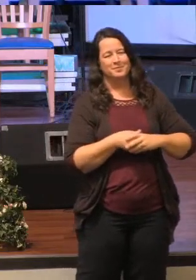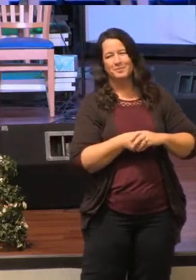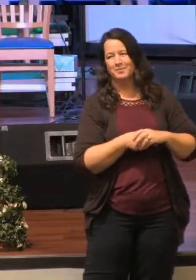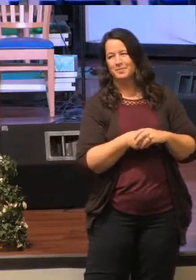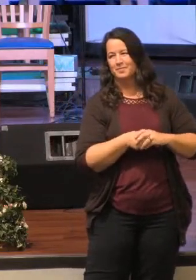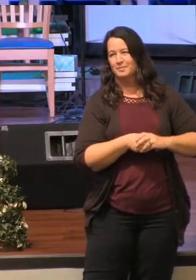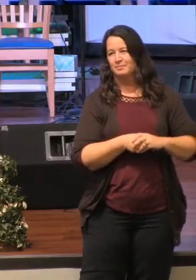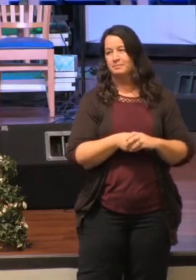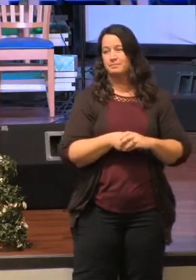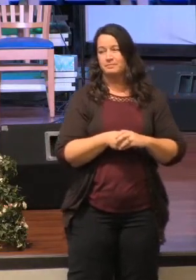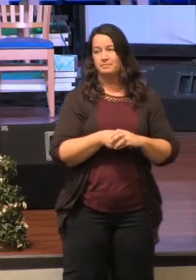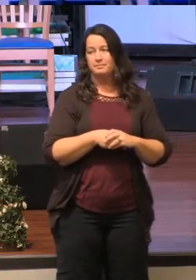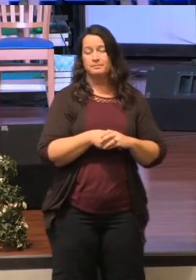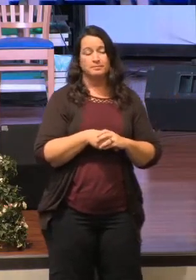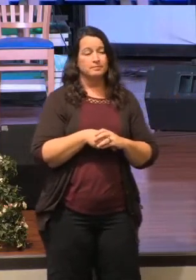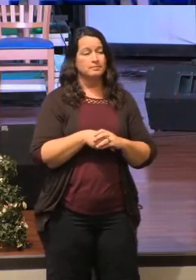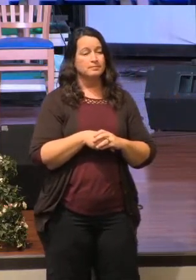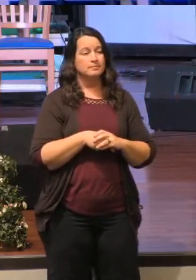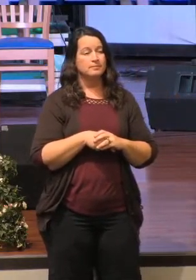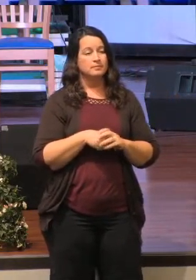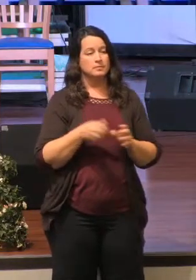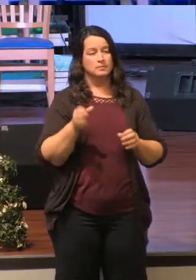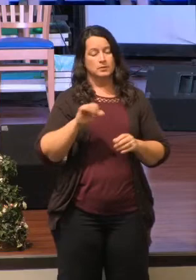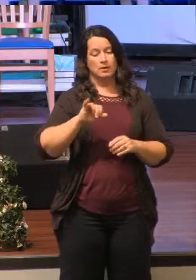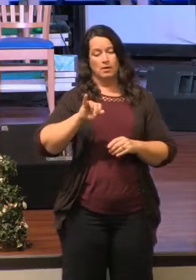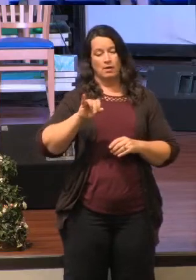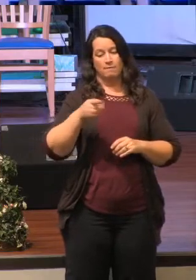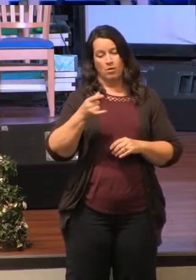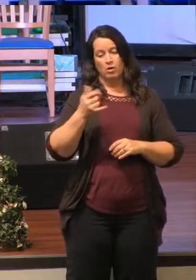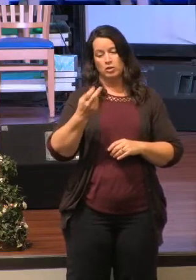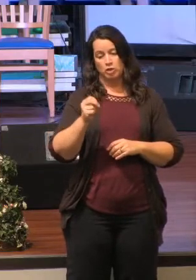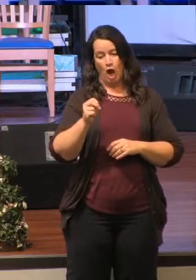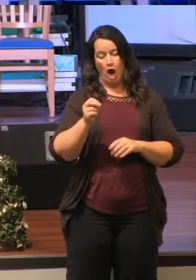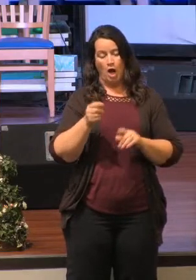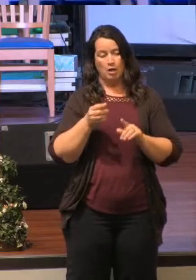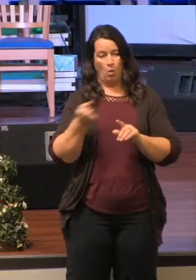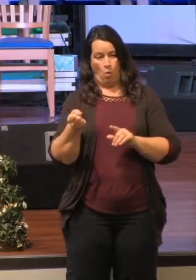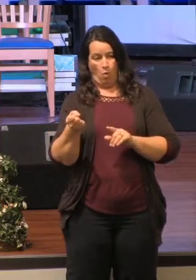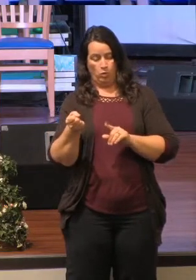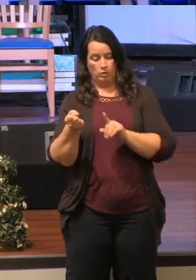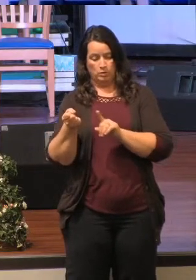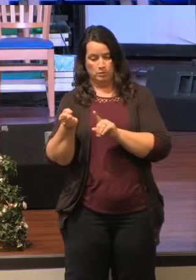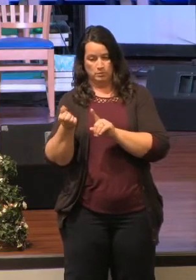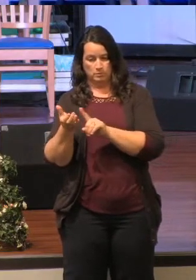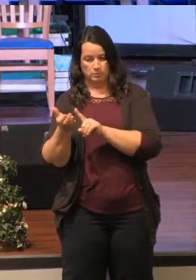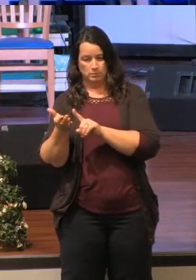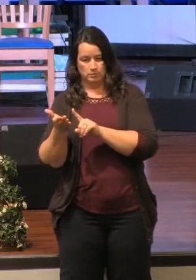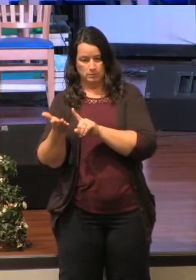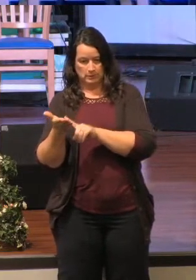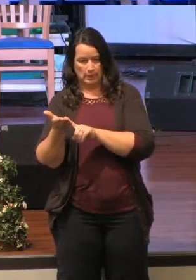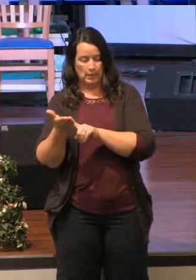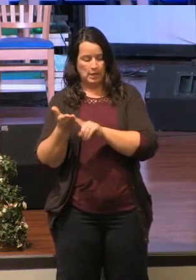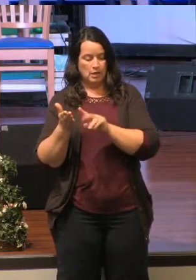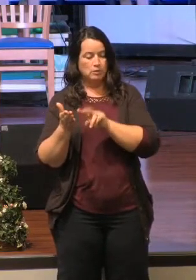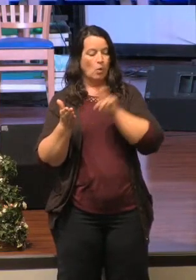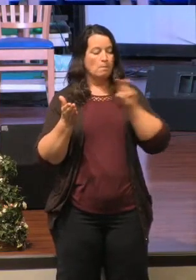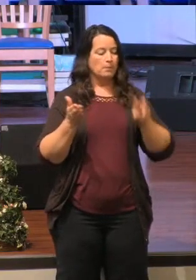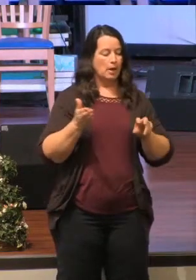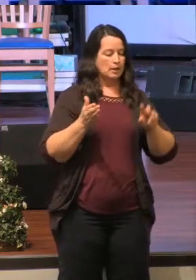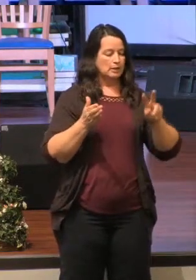for you. But, you know, keep your finger in 1 John and turn with me over to 2